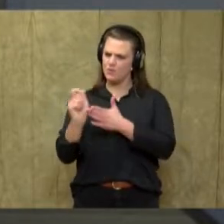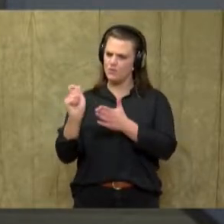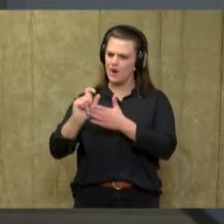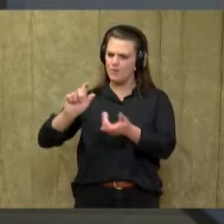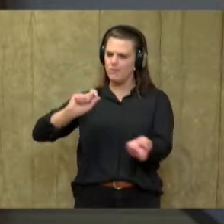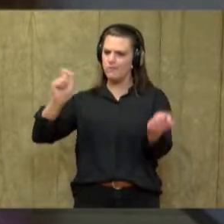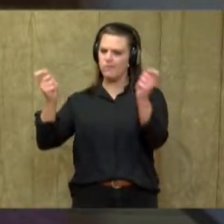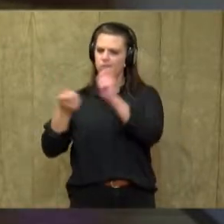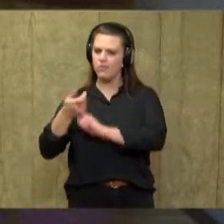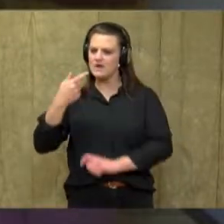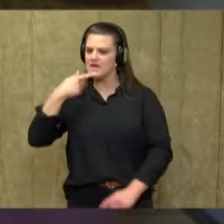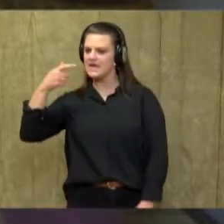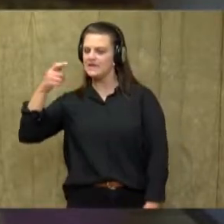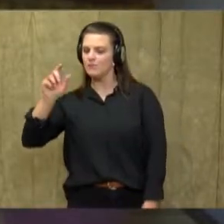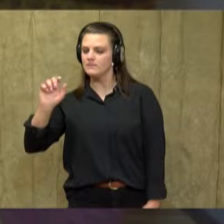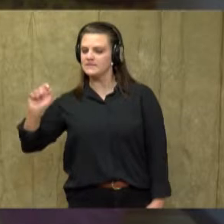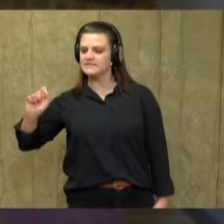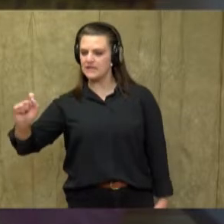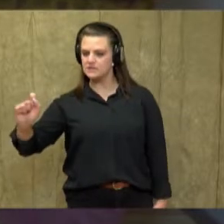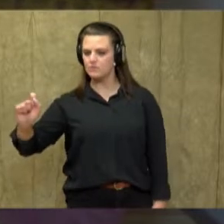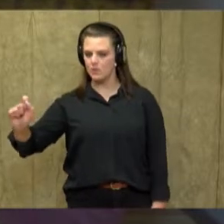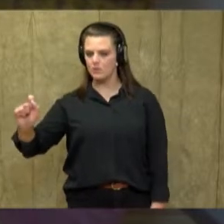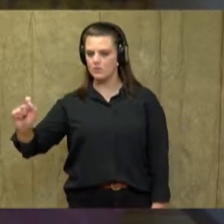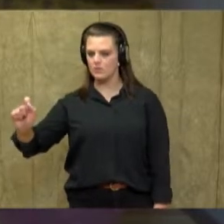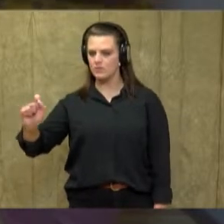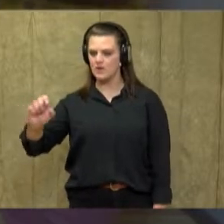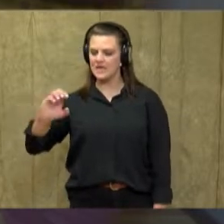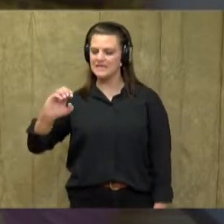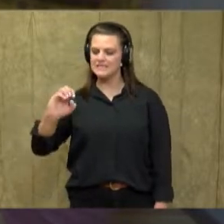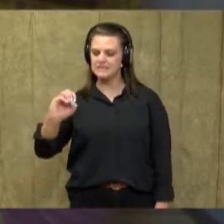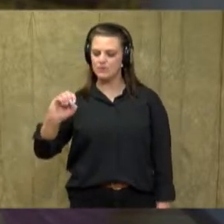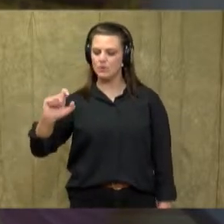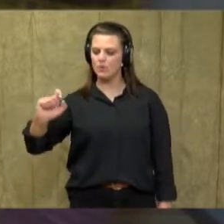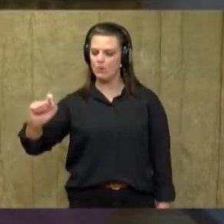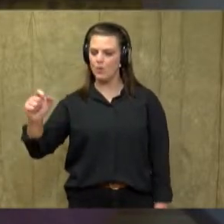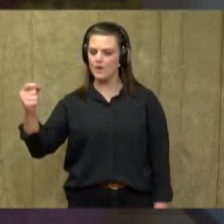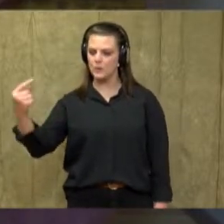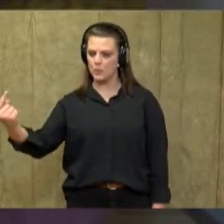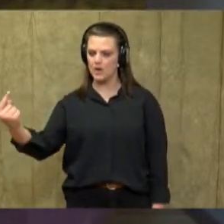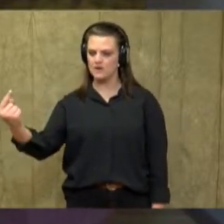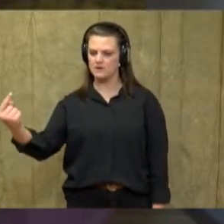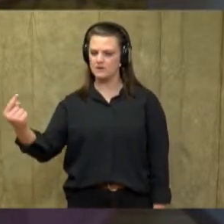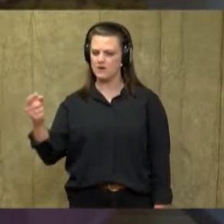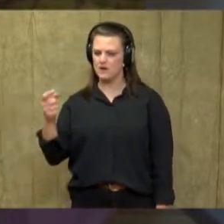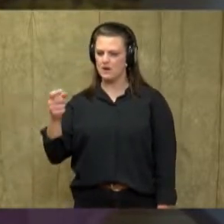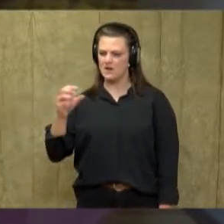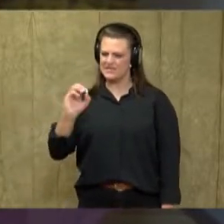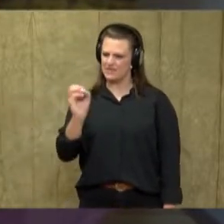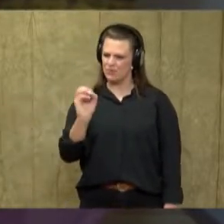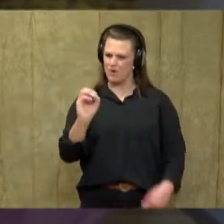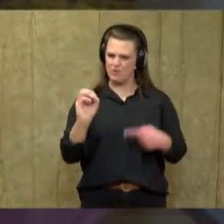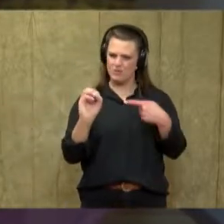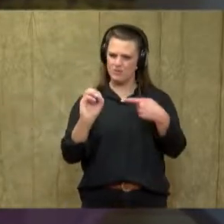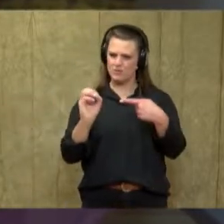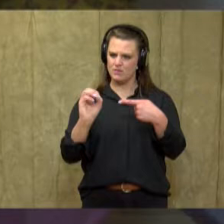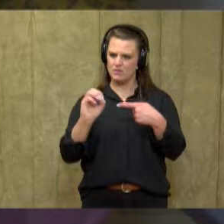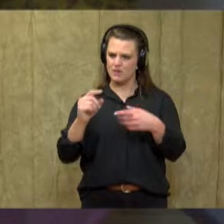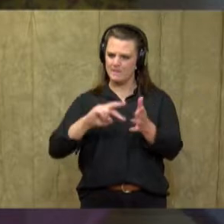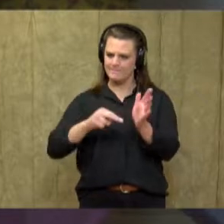decimal form, I would write 0.1. Do you know what that 0